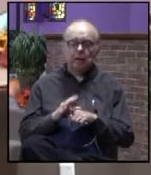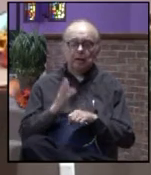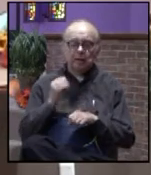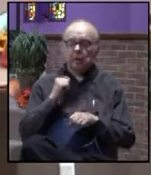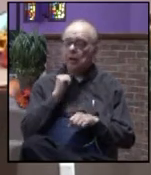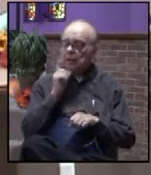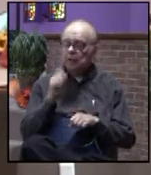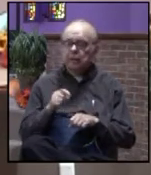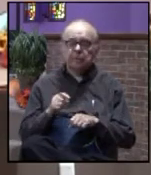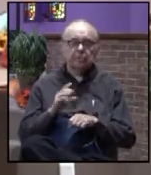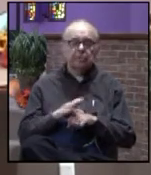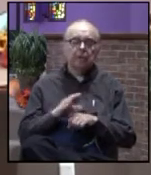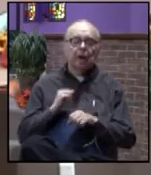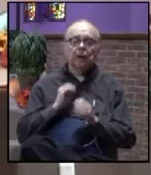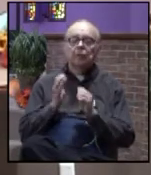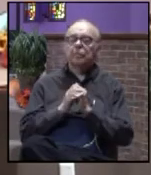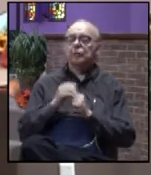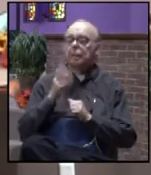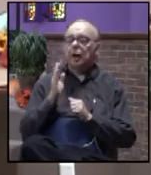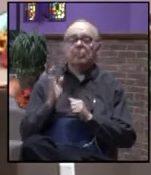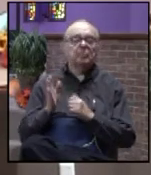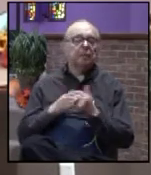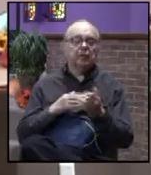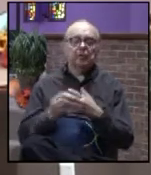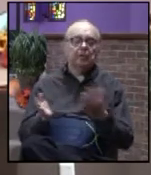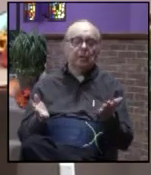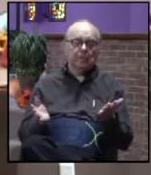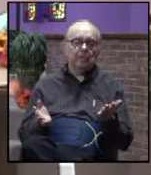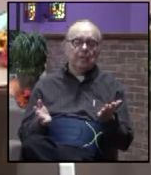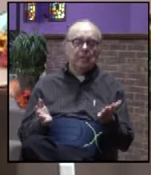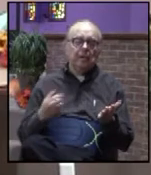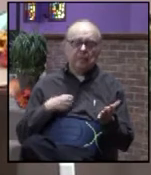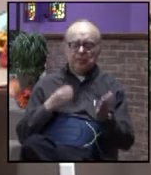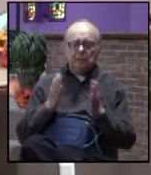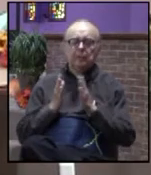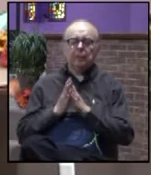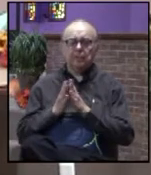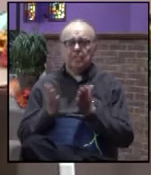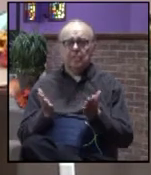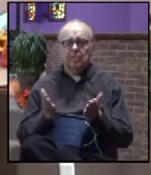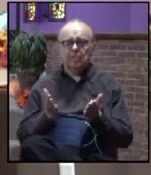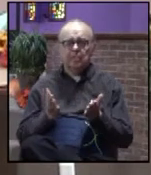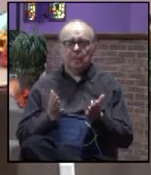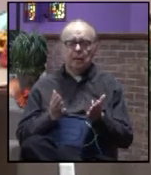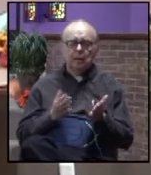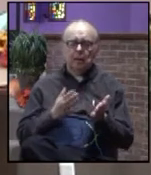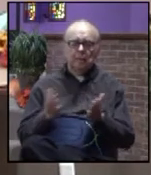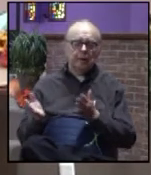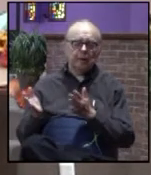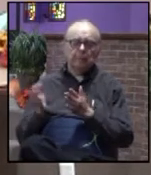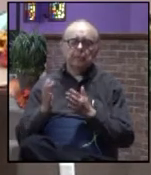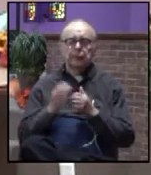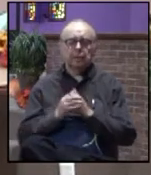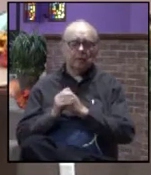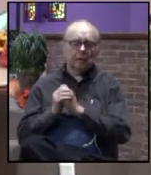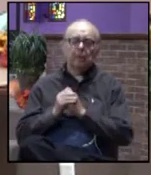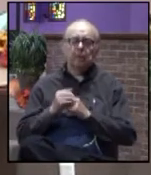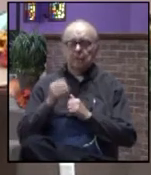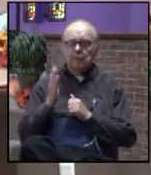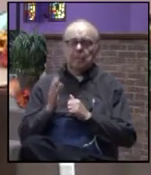I can worship God wherever I want to, wherever. I can bring my personal worship to